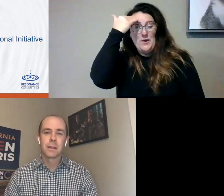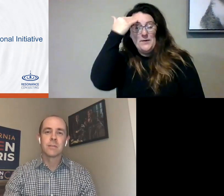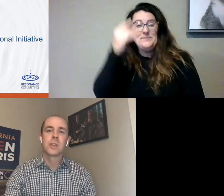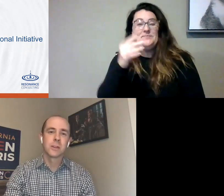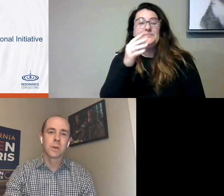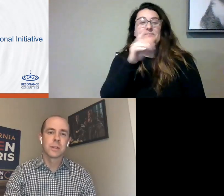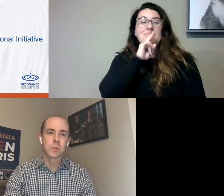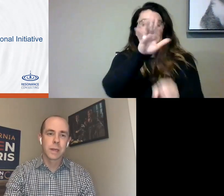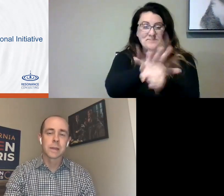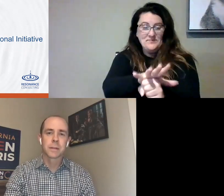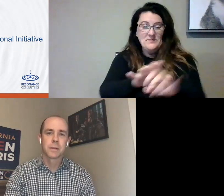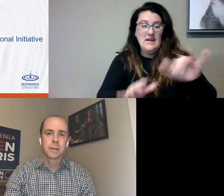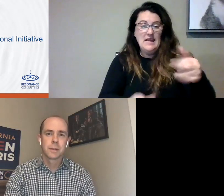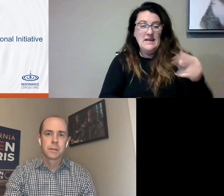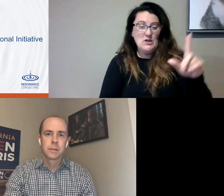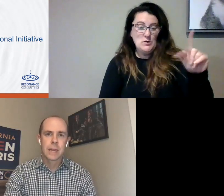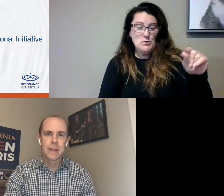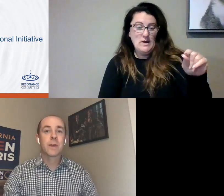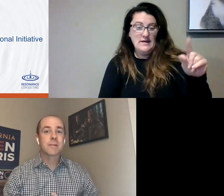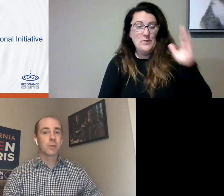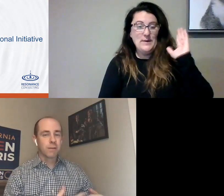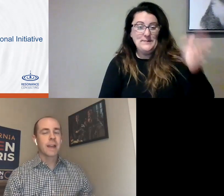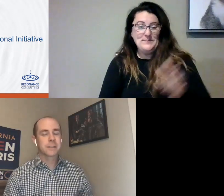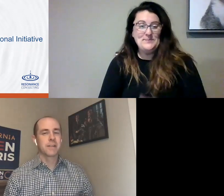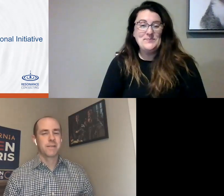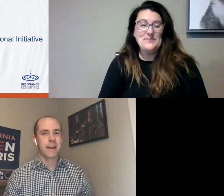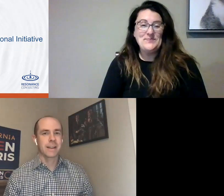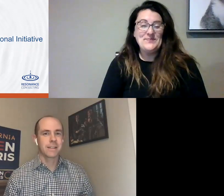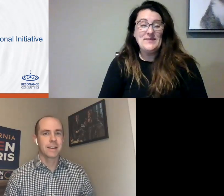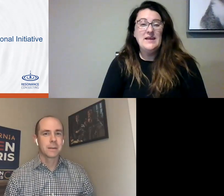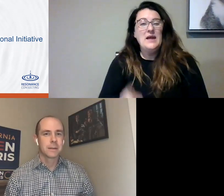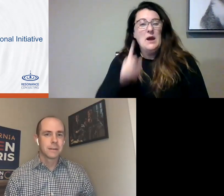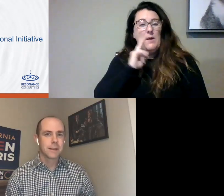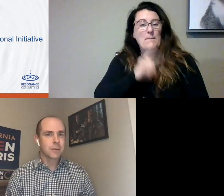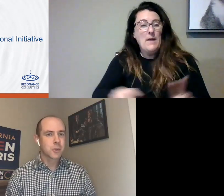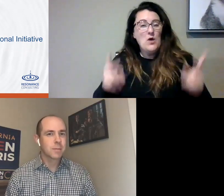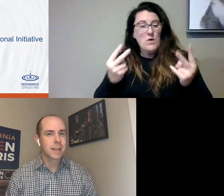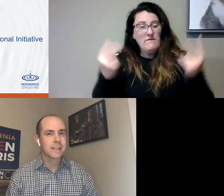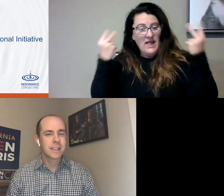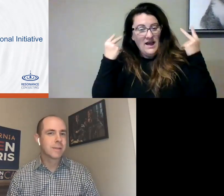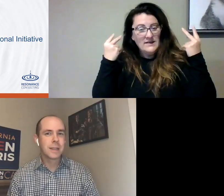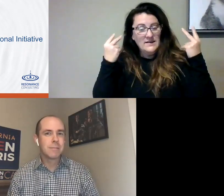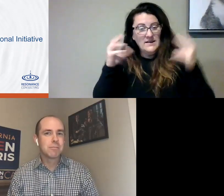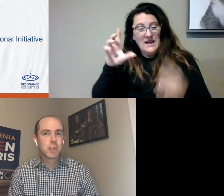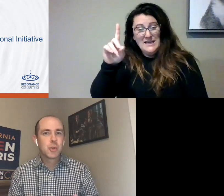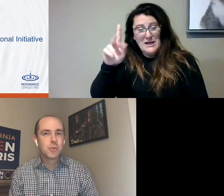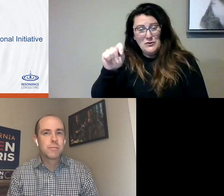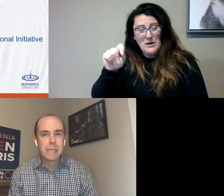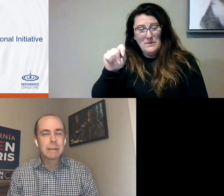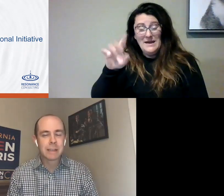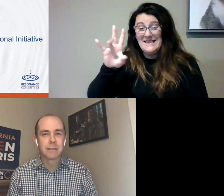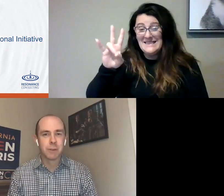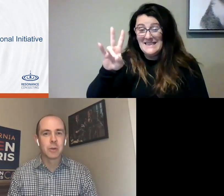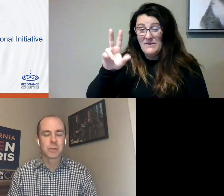in on January the 20th. But I think we have to reflect on the fact that Donald Trump got